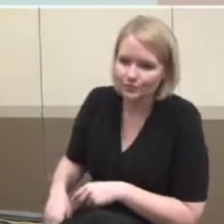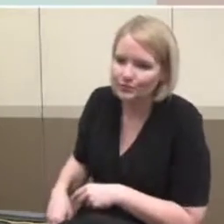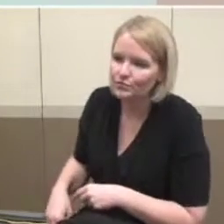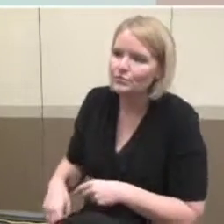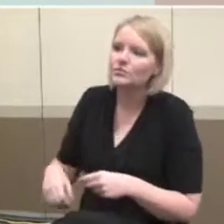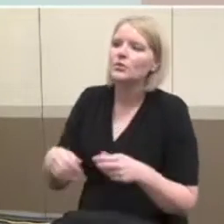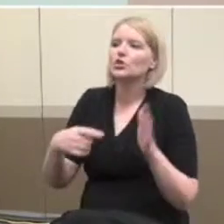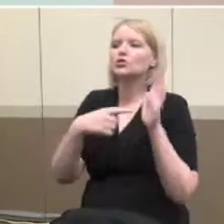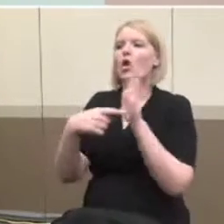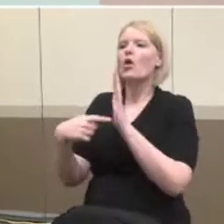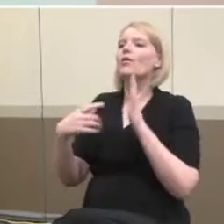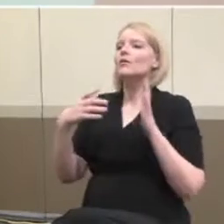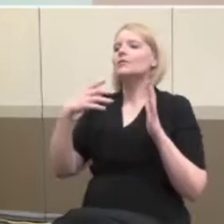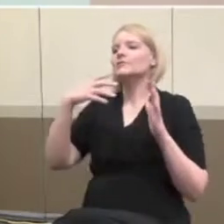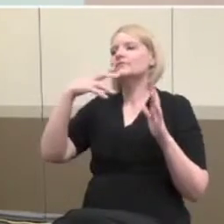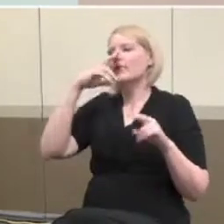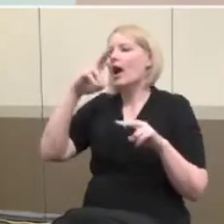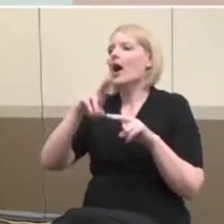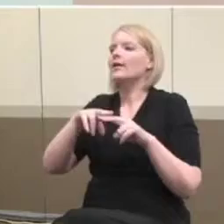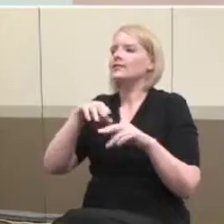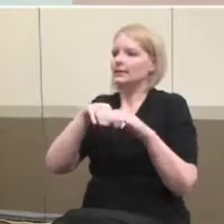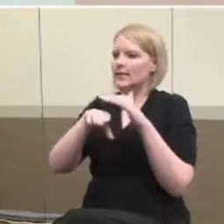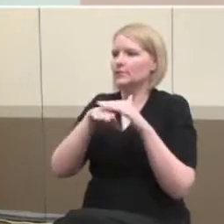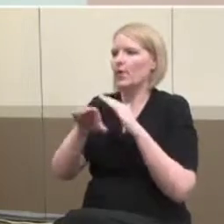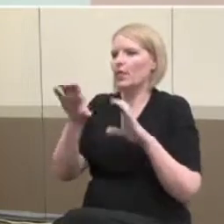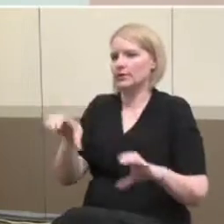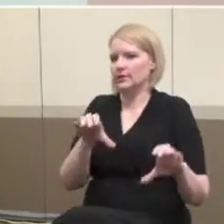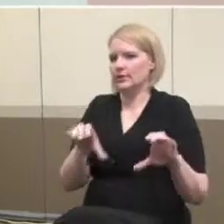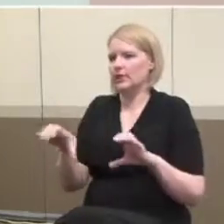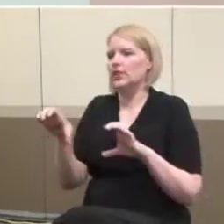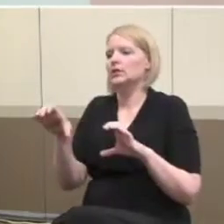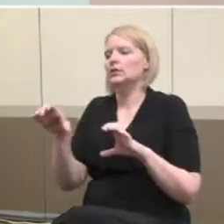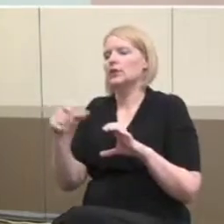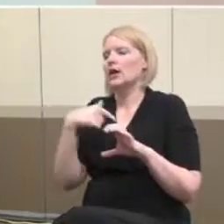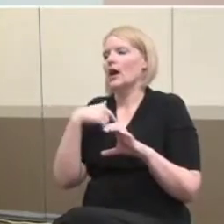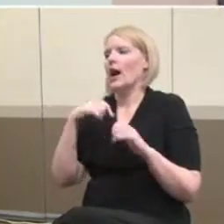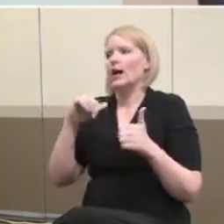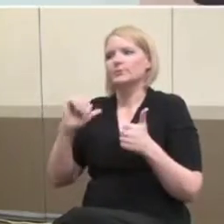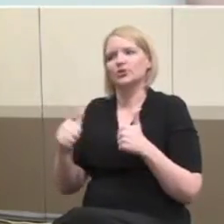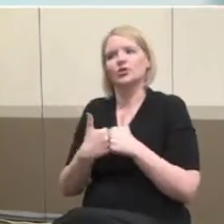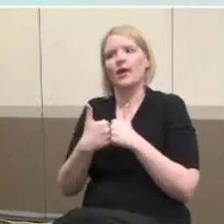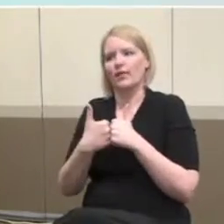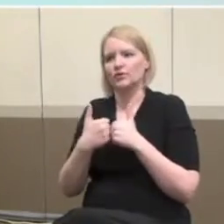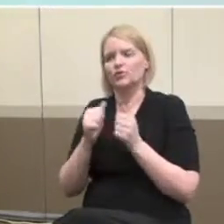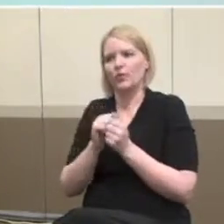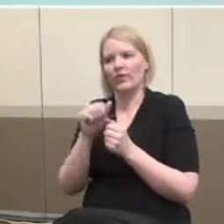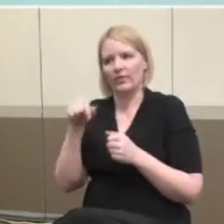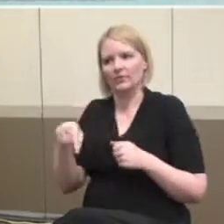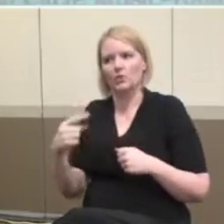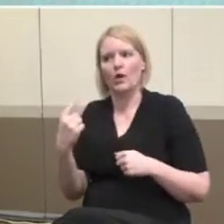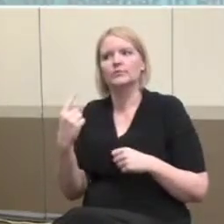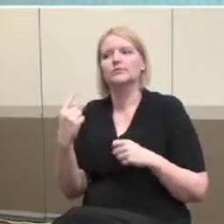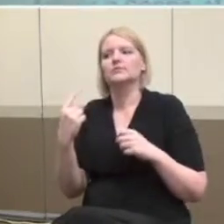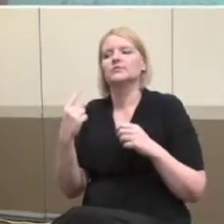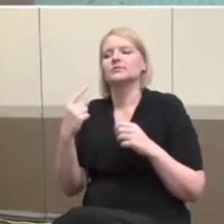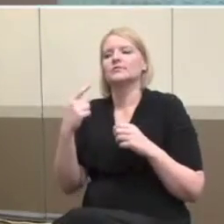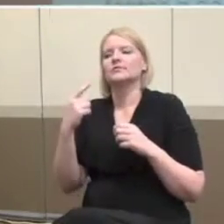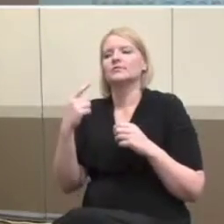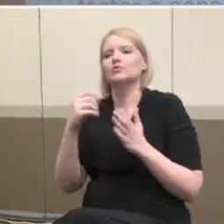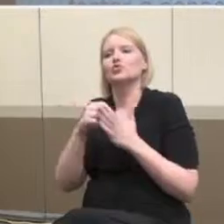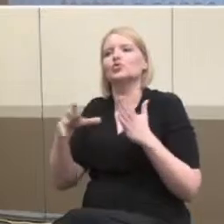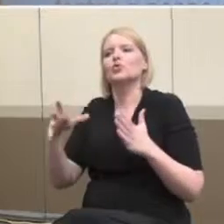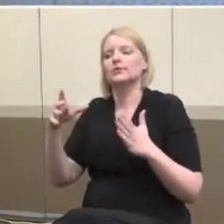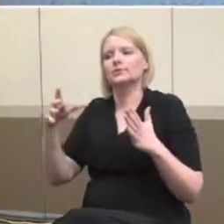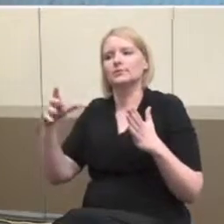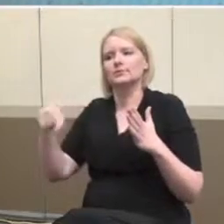of course, present activities that are fun and accessible. And I've been really challenged some years with this one. Had students